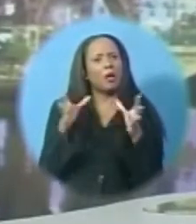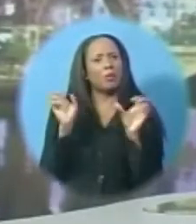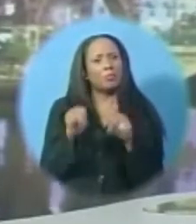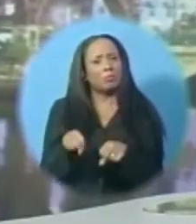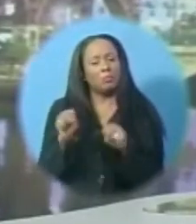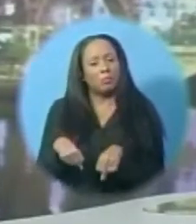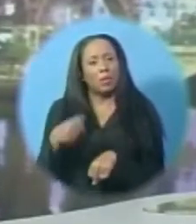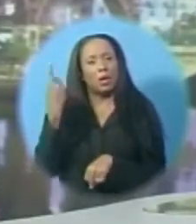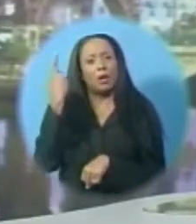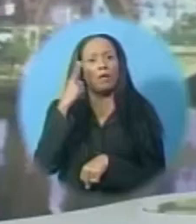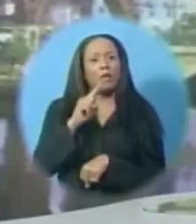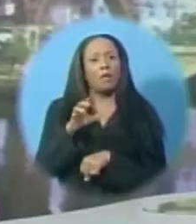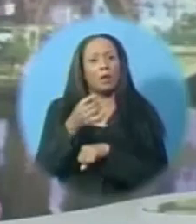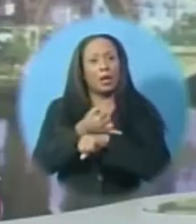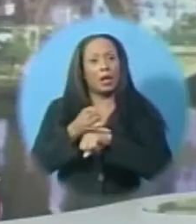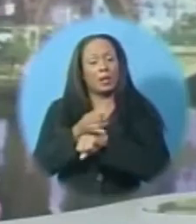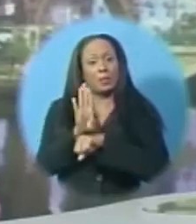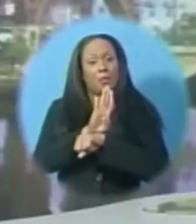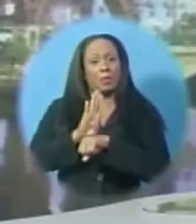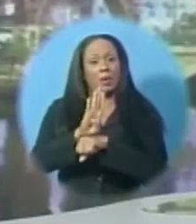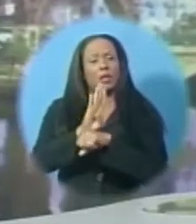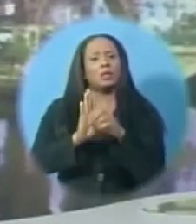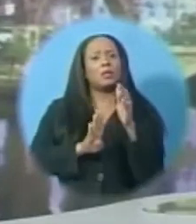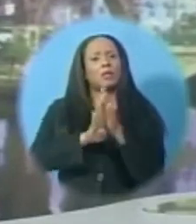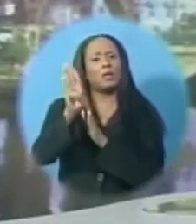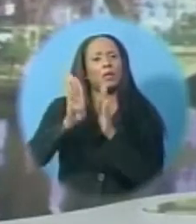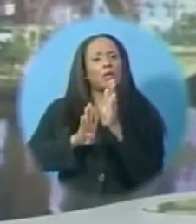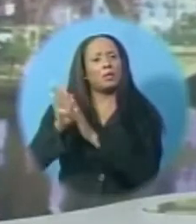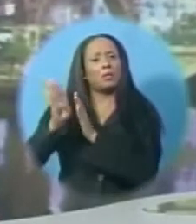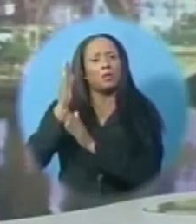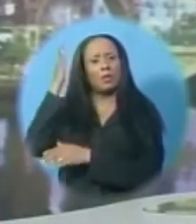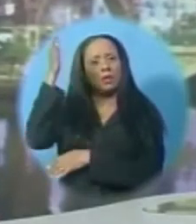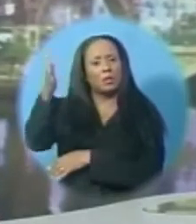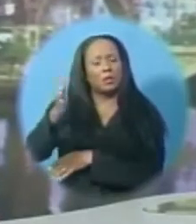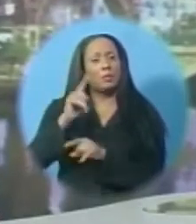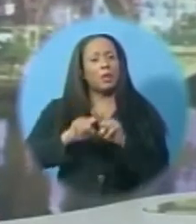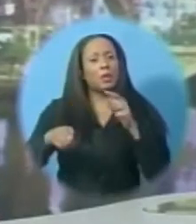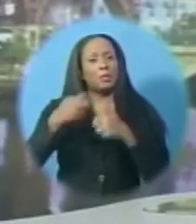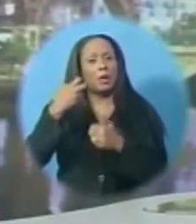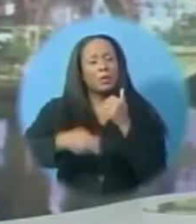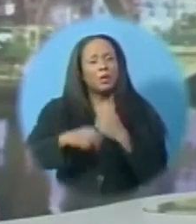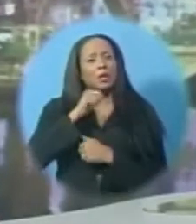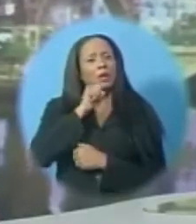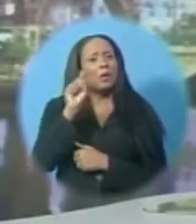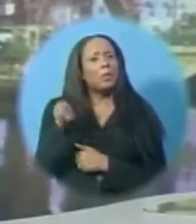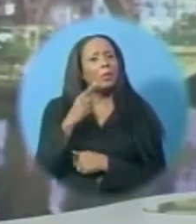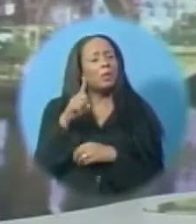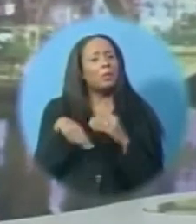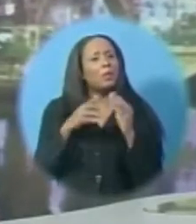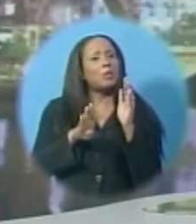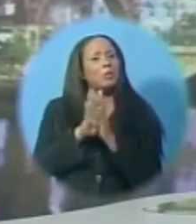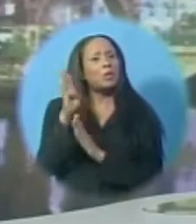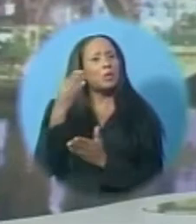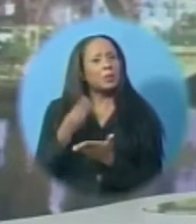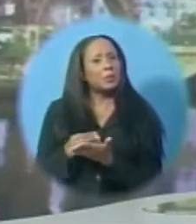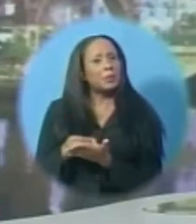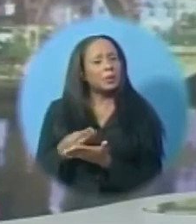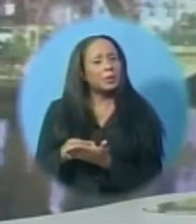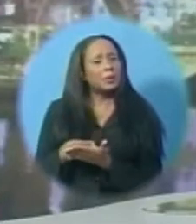the future for the island. He, however, stresses that the current problem does not lie solely in economic